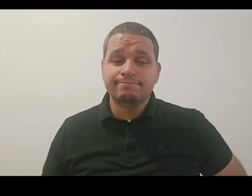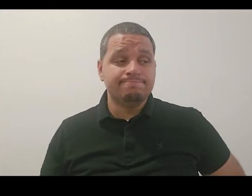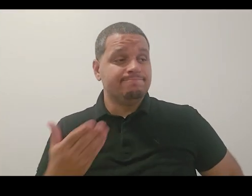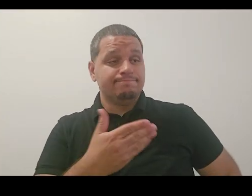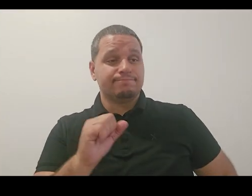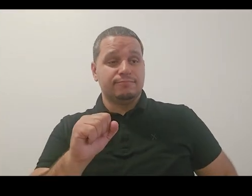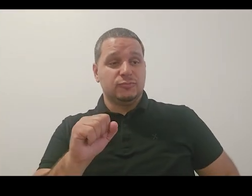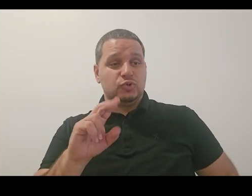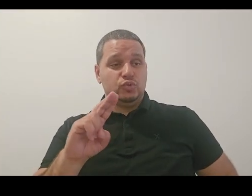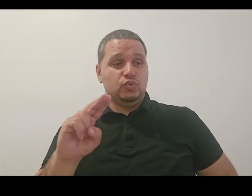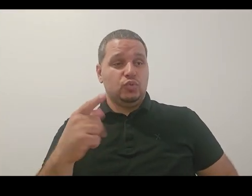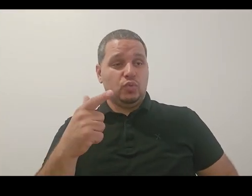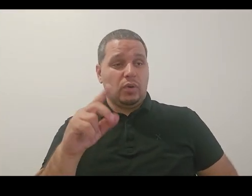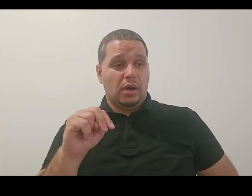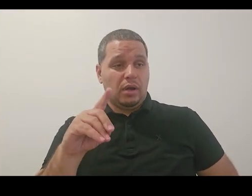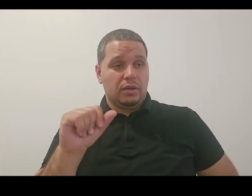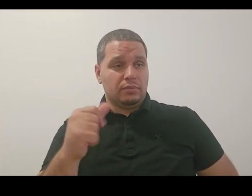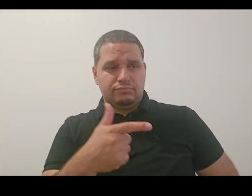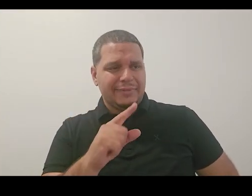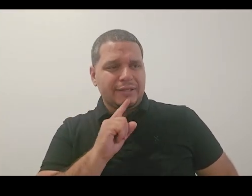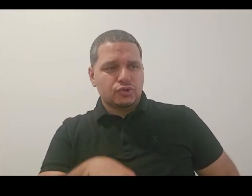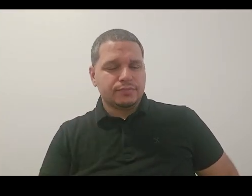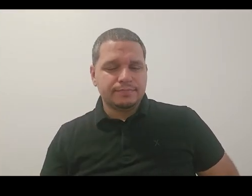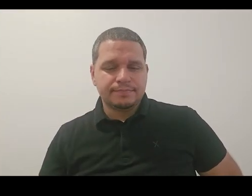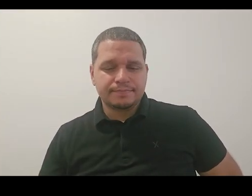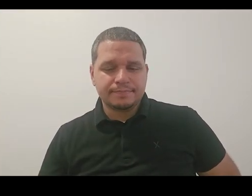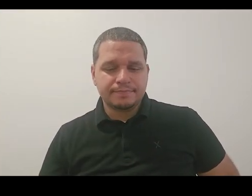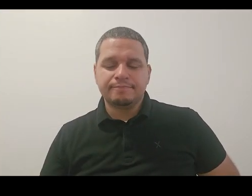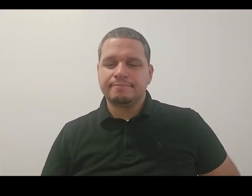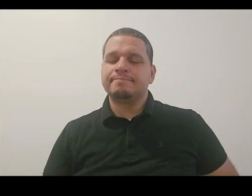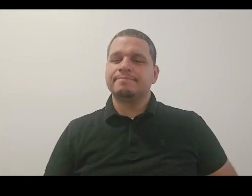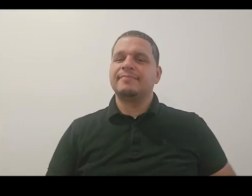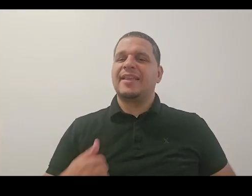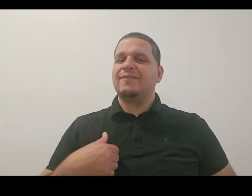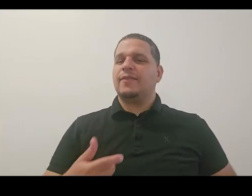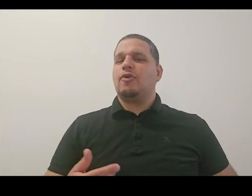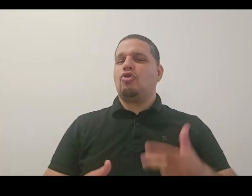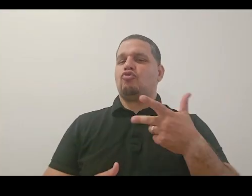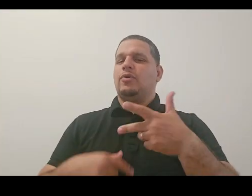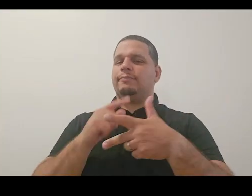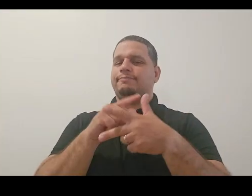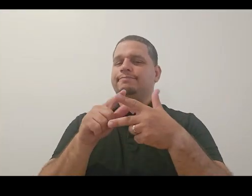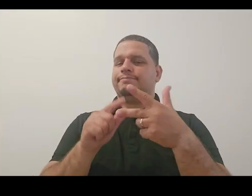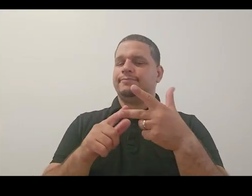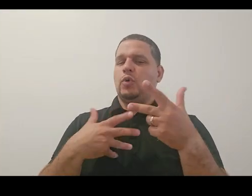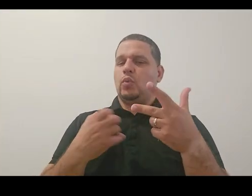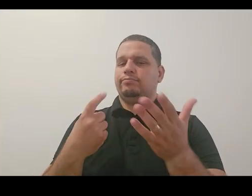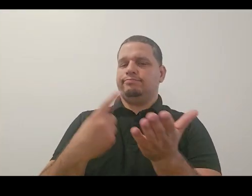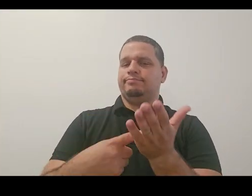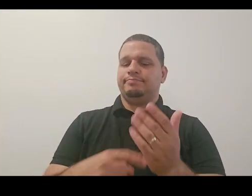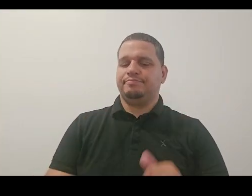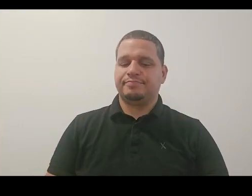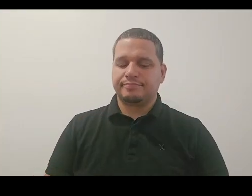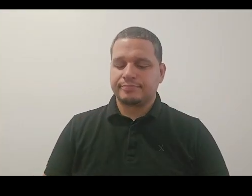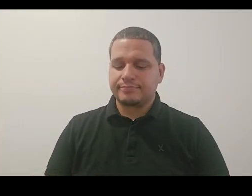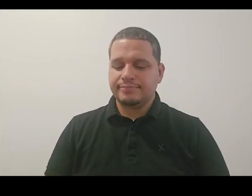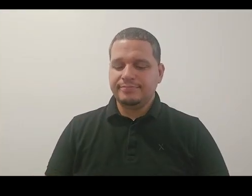what do you think about this one? Yeah, I have a couple, 3 points mostly that I want to talk